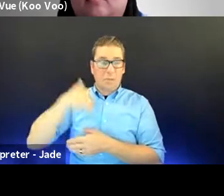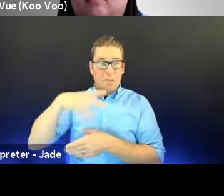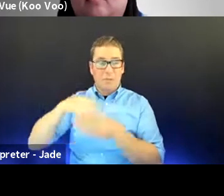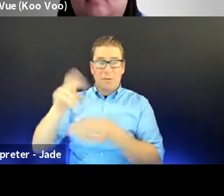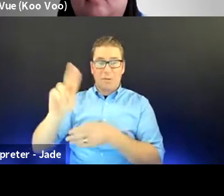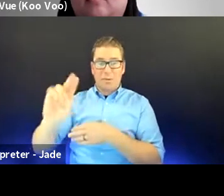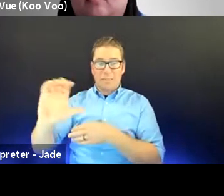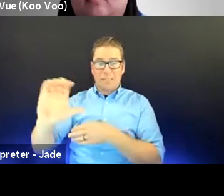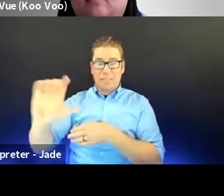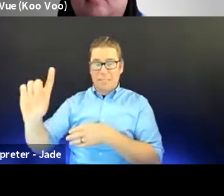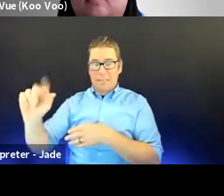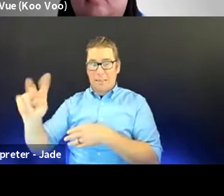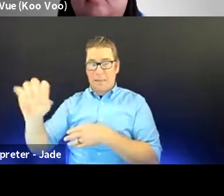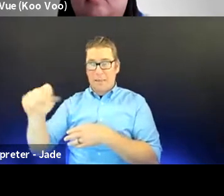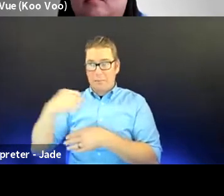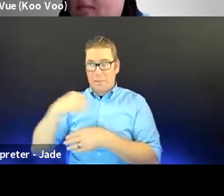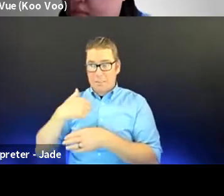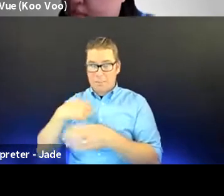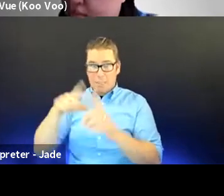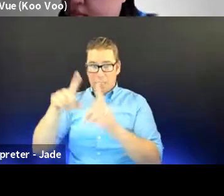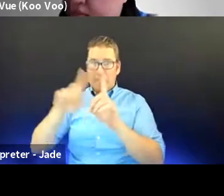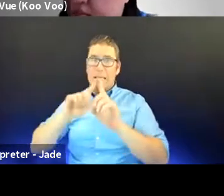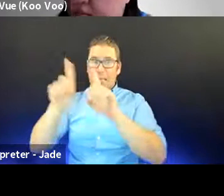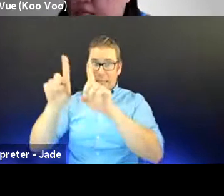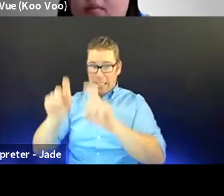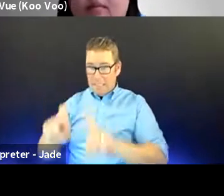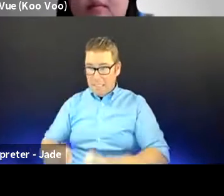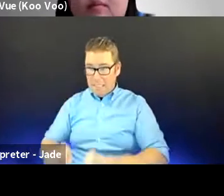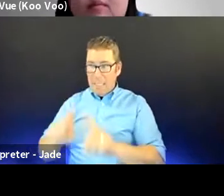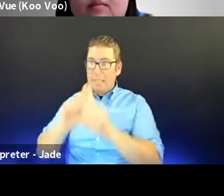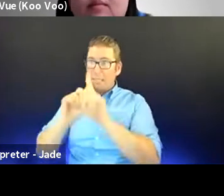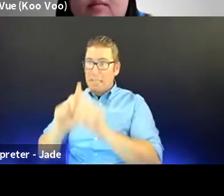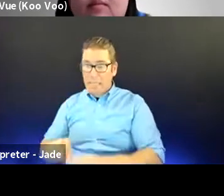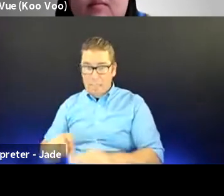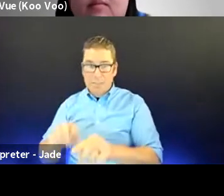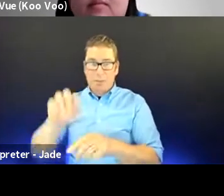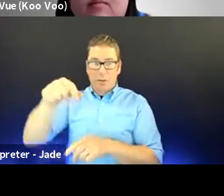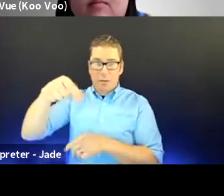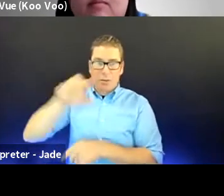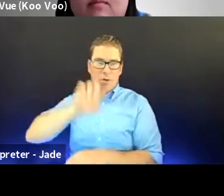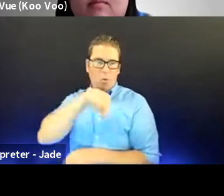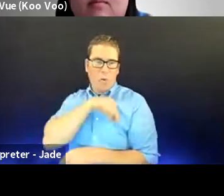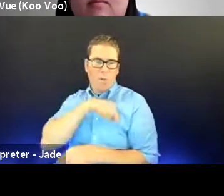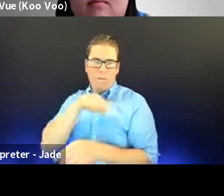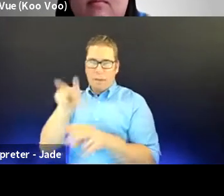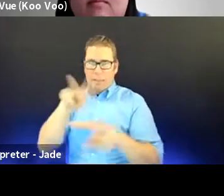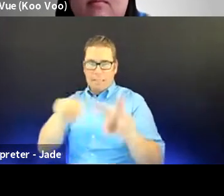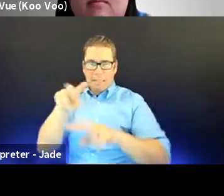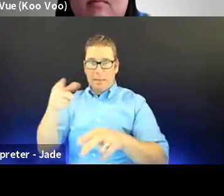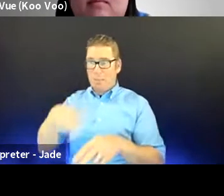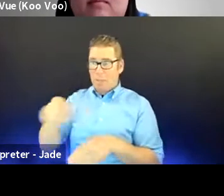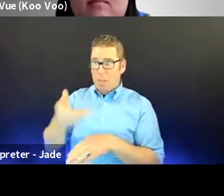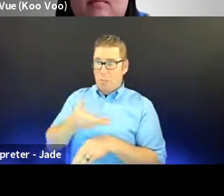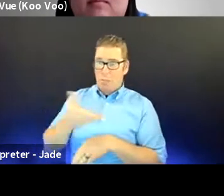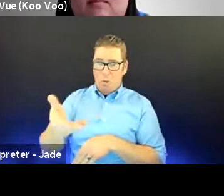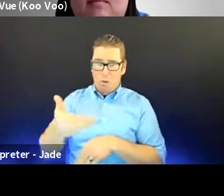the qualifying exam. I'd started on my dissertation, and they made me president of Clovis Community College. So I thought,